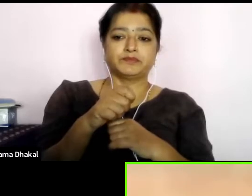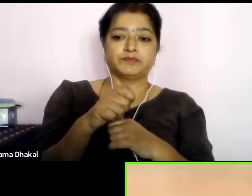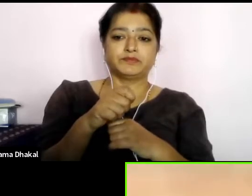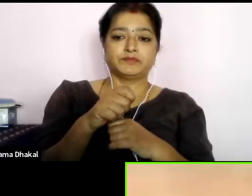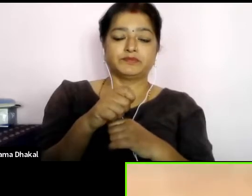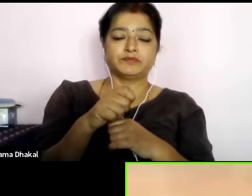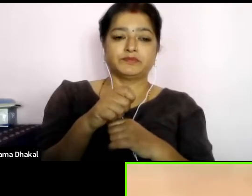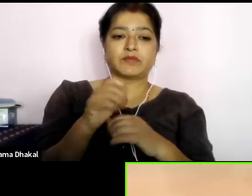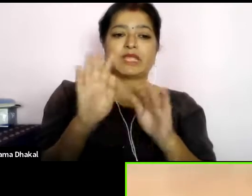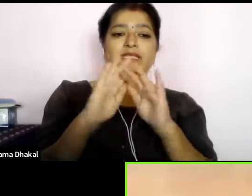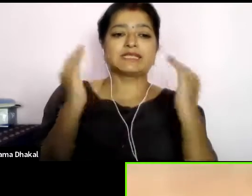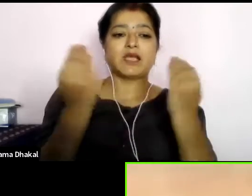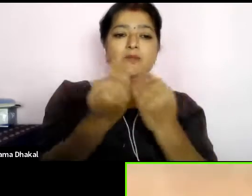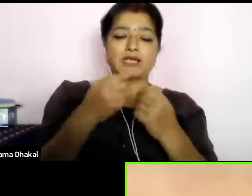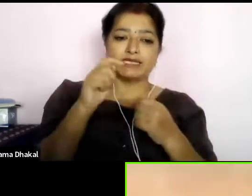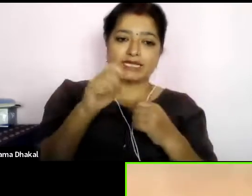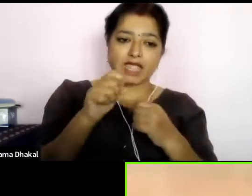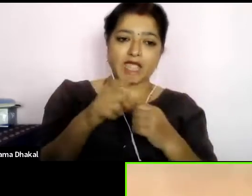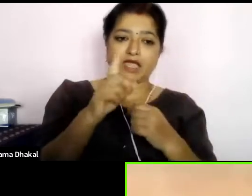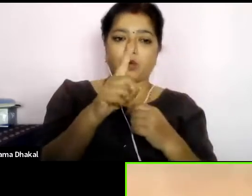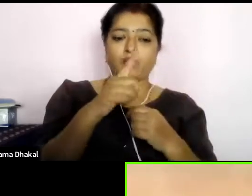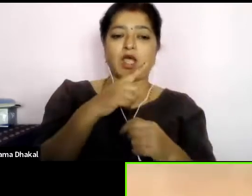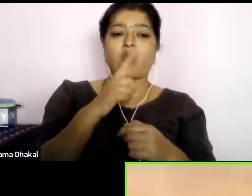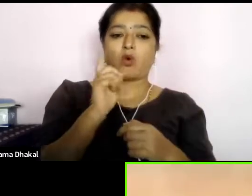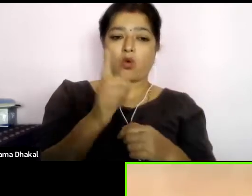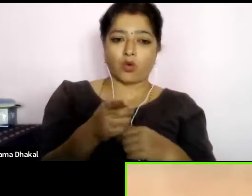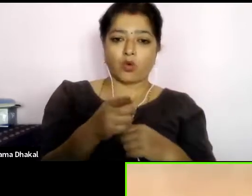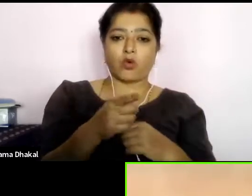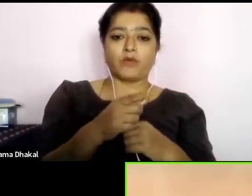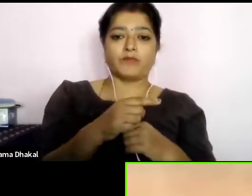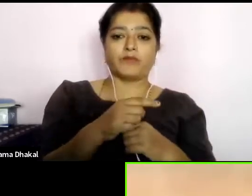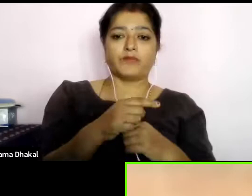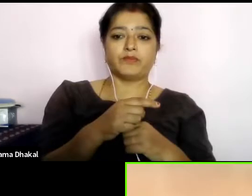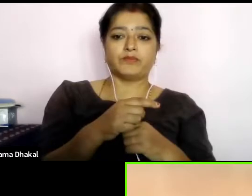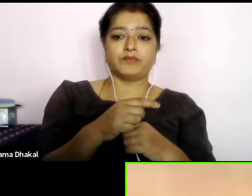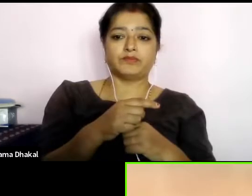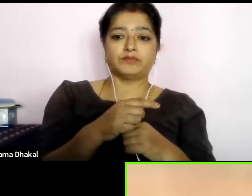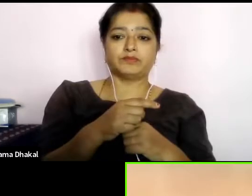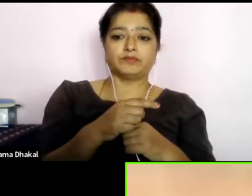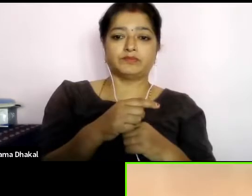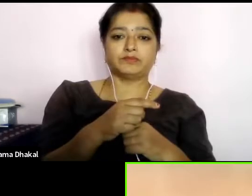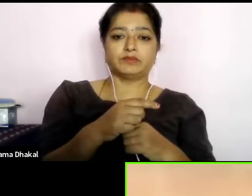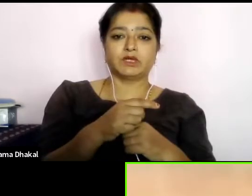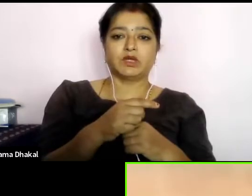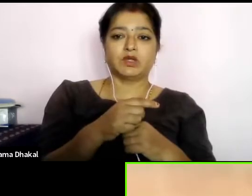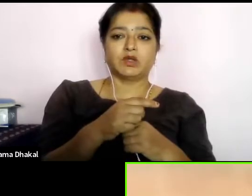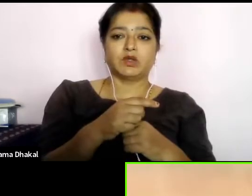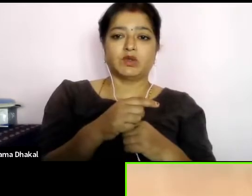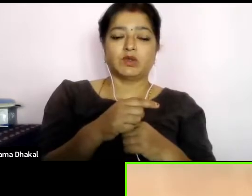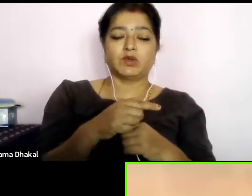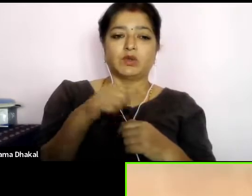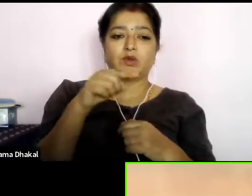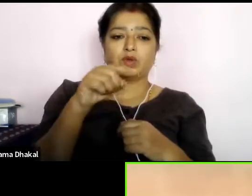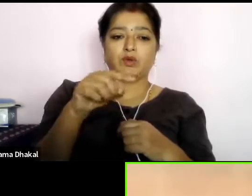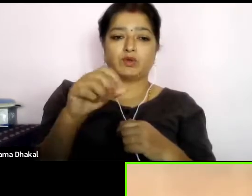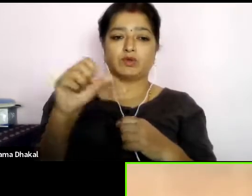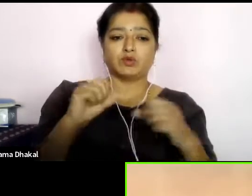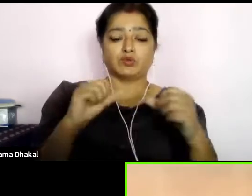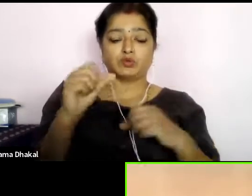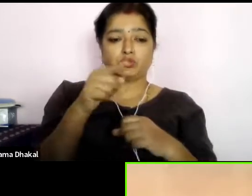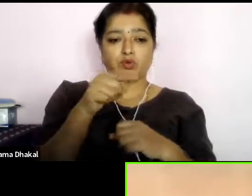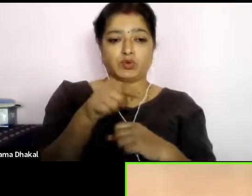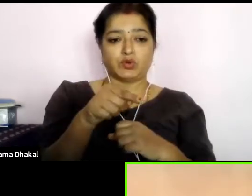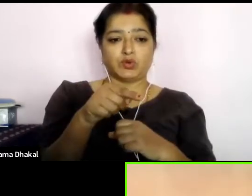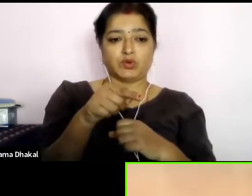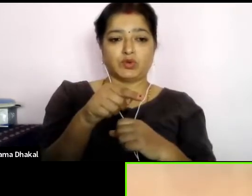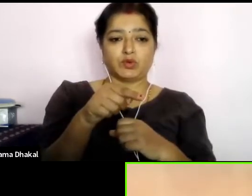indigenous people and indigenous women with disabilities have been facing at the grassroots level, I would say that the COVID has